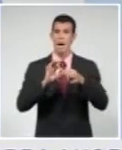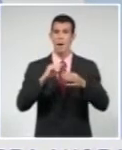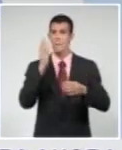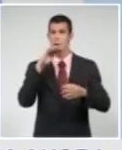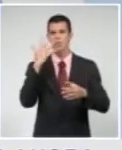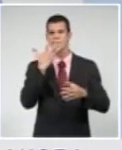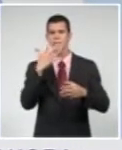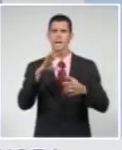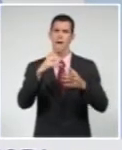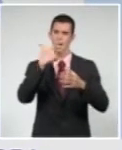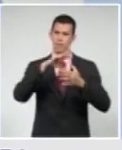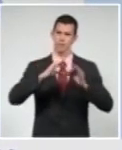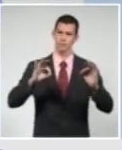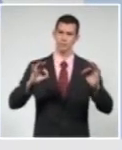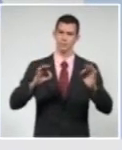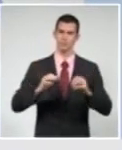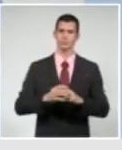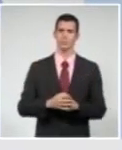at